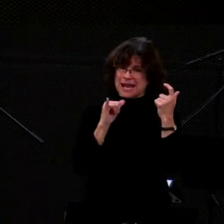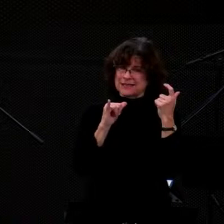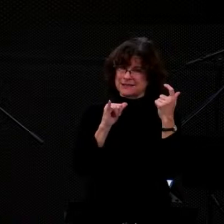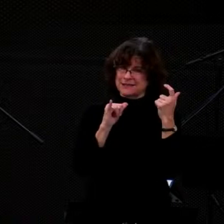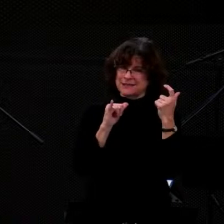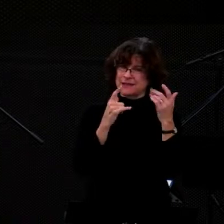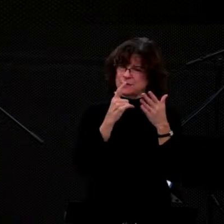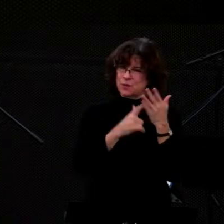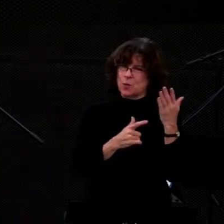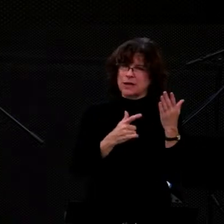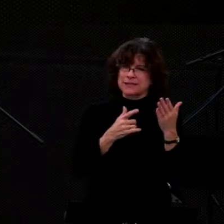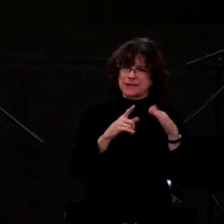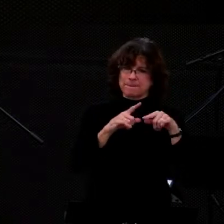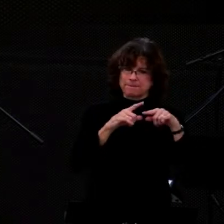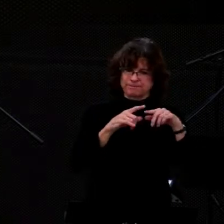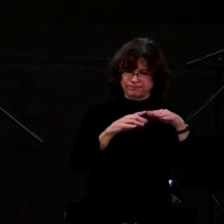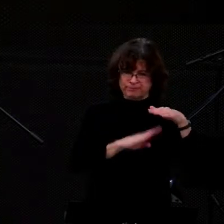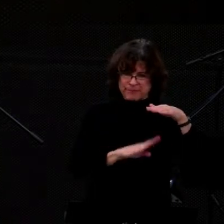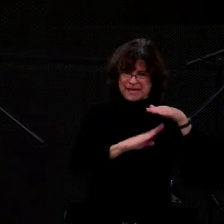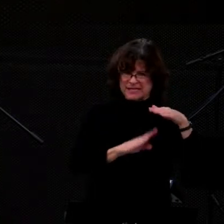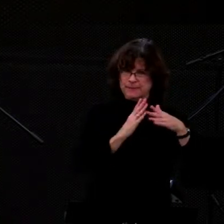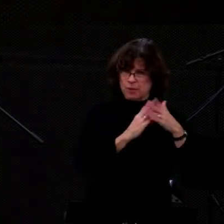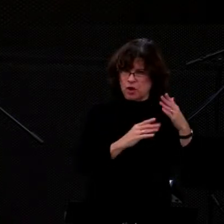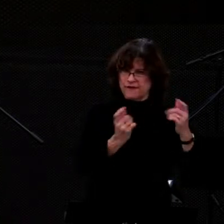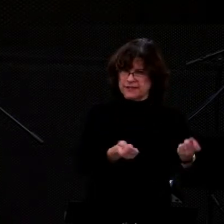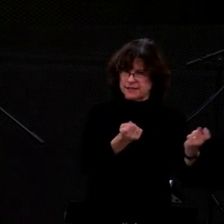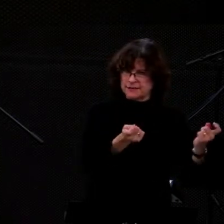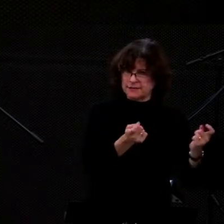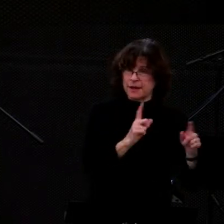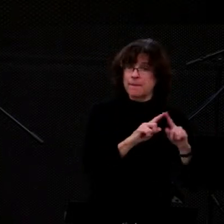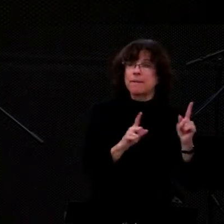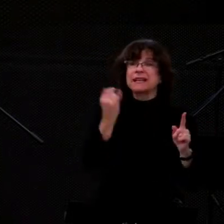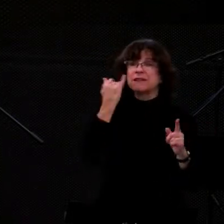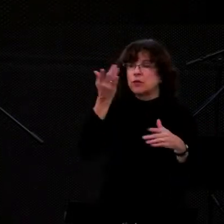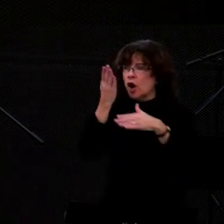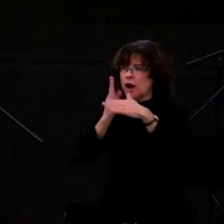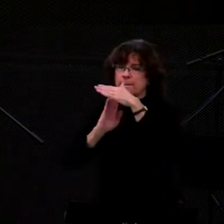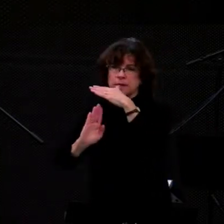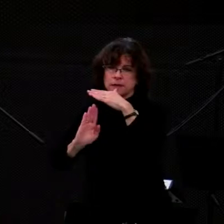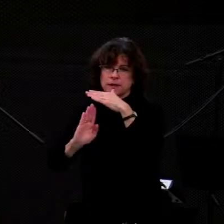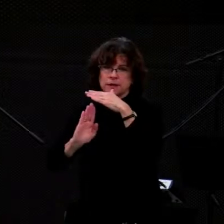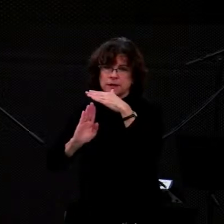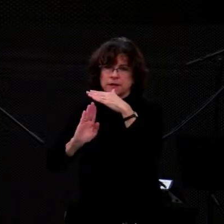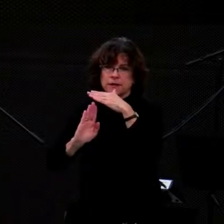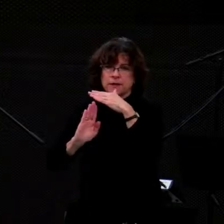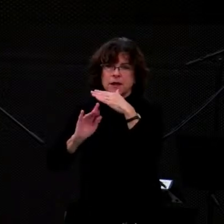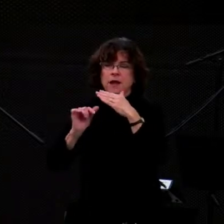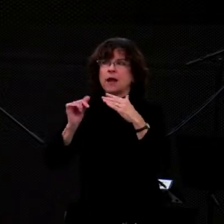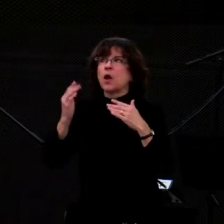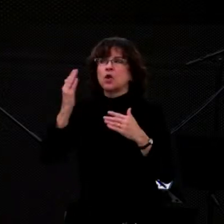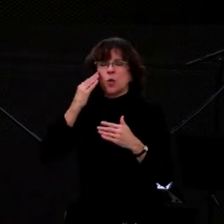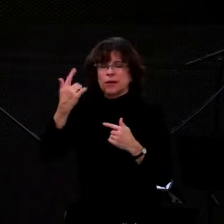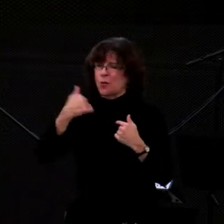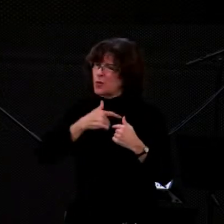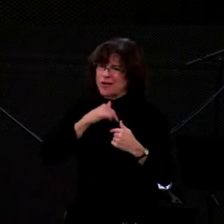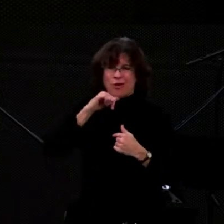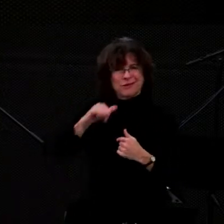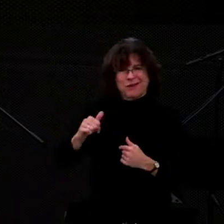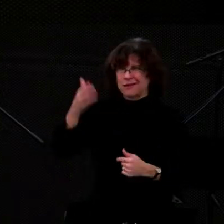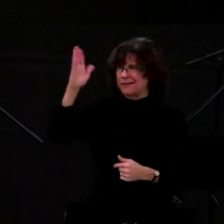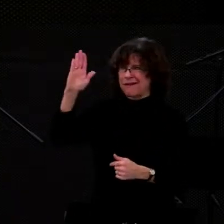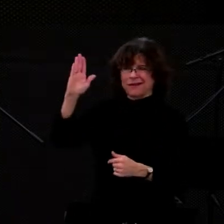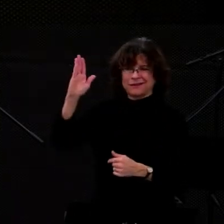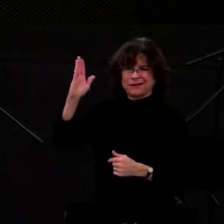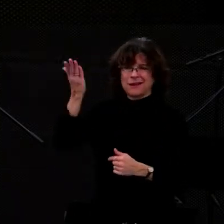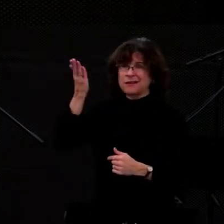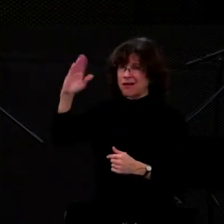humility. A right view of ourselves in light of God. An awareness that we are not God and that God is God and